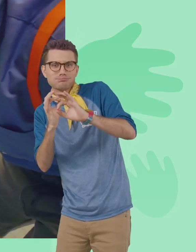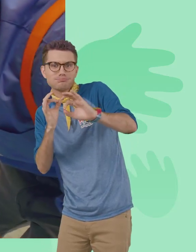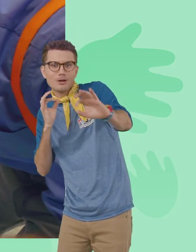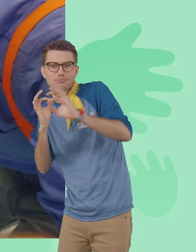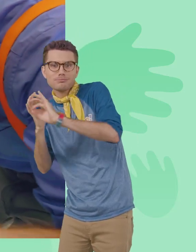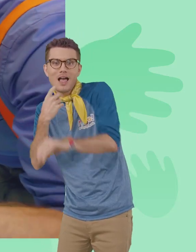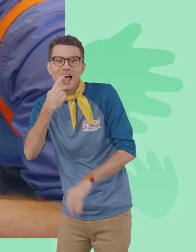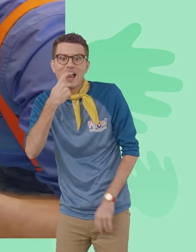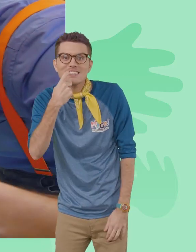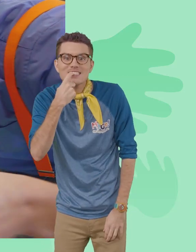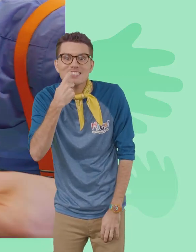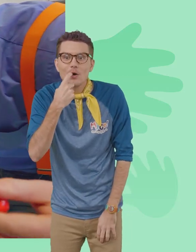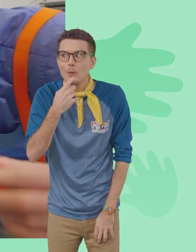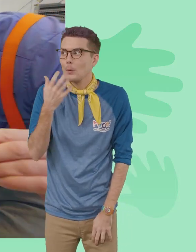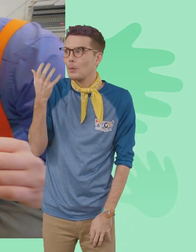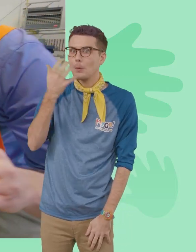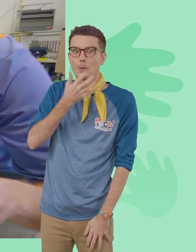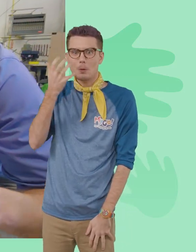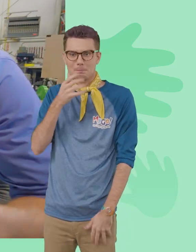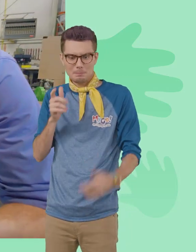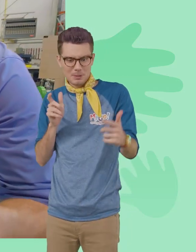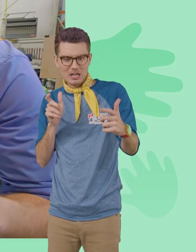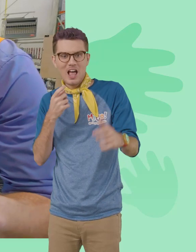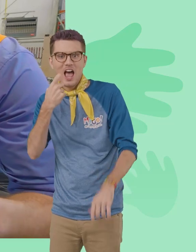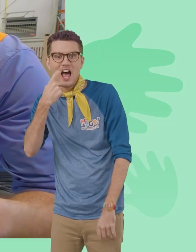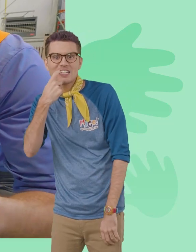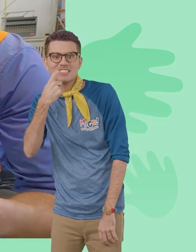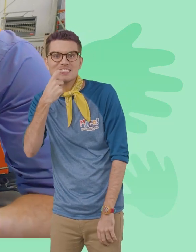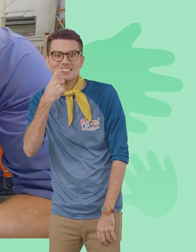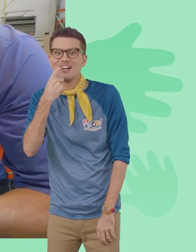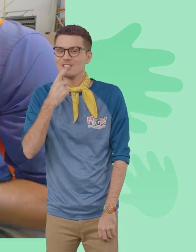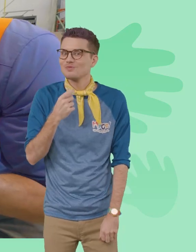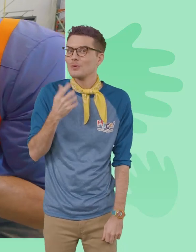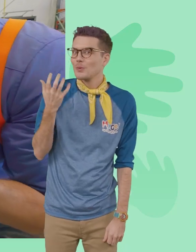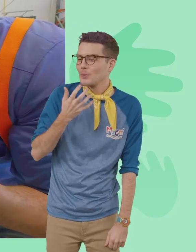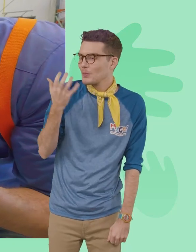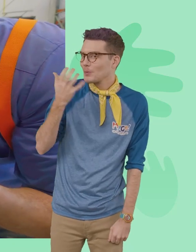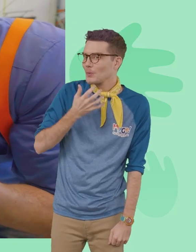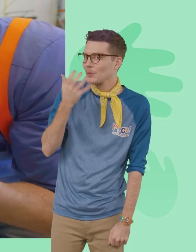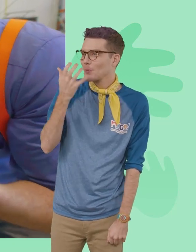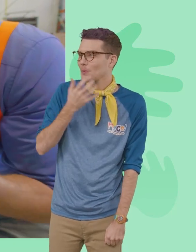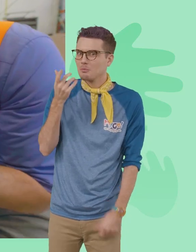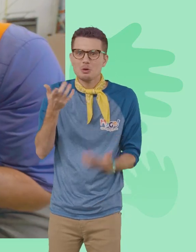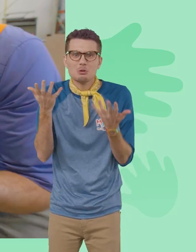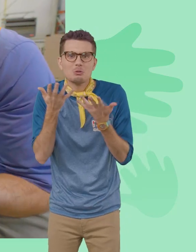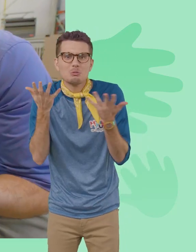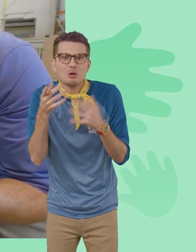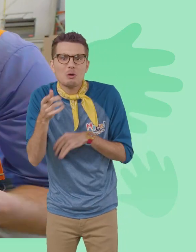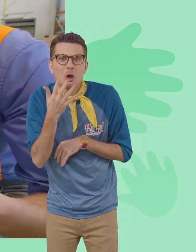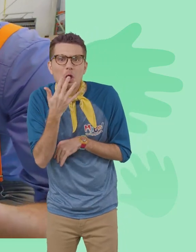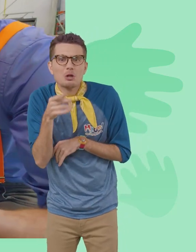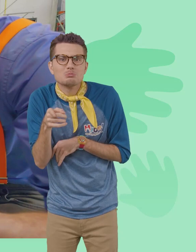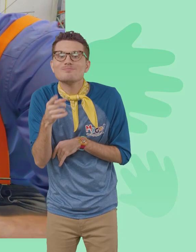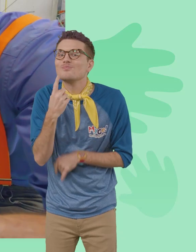These are actually big pieces of glass! Wow! What color is this? Yeah! It's